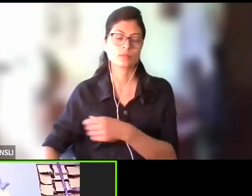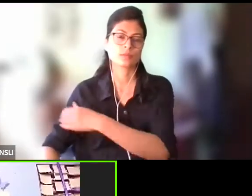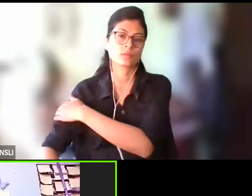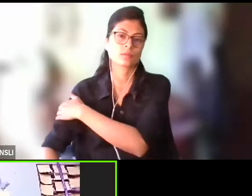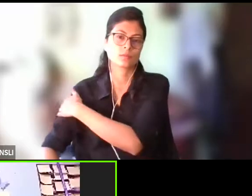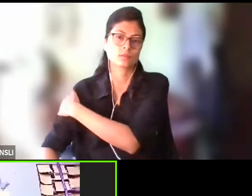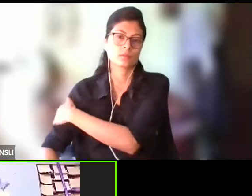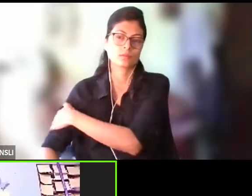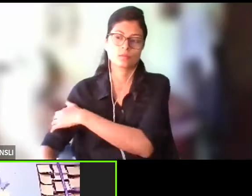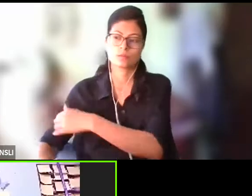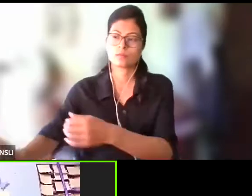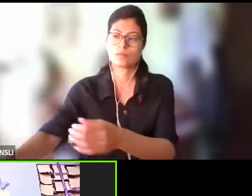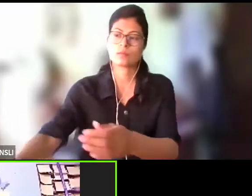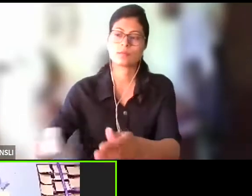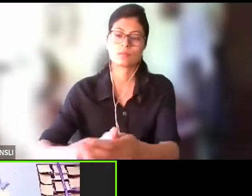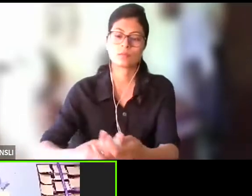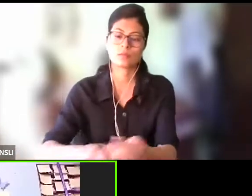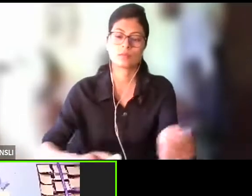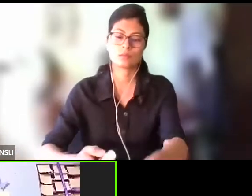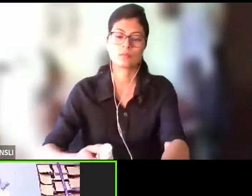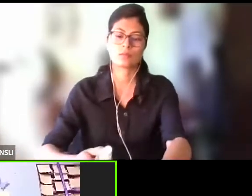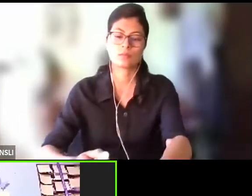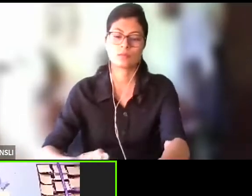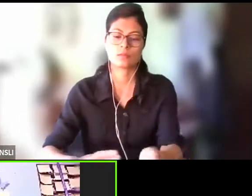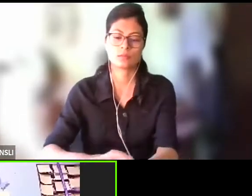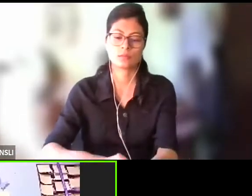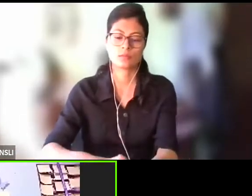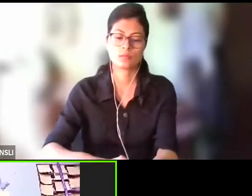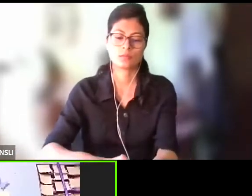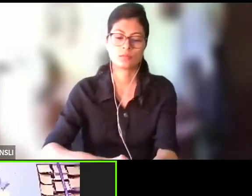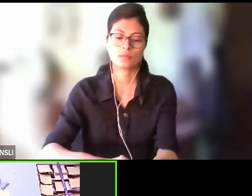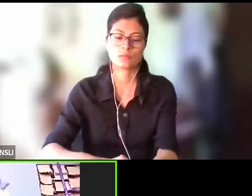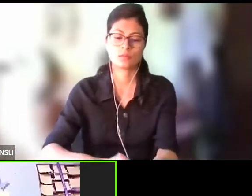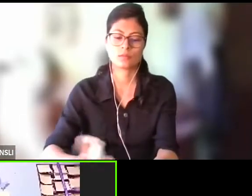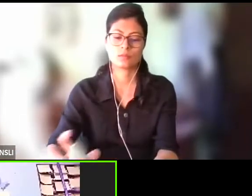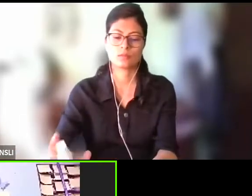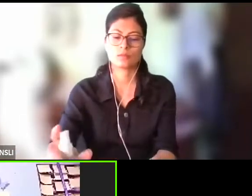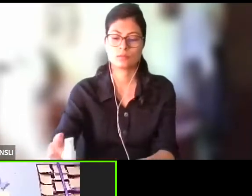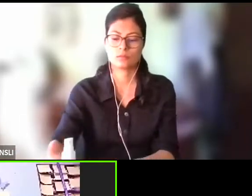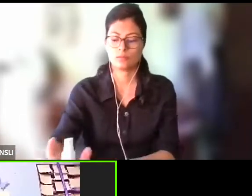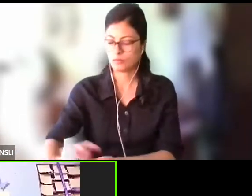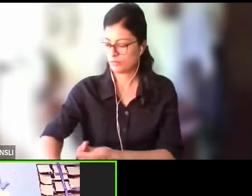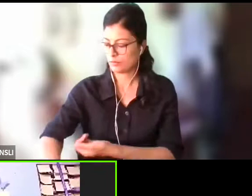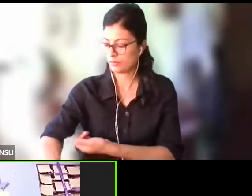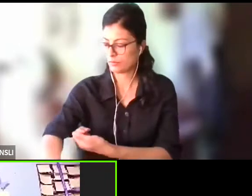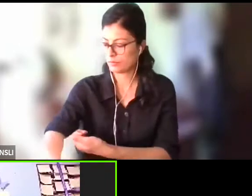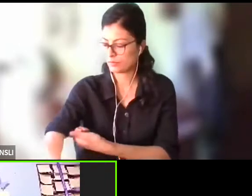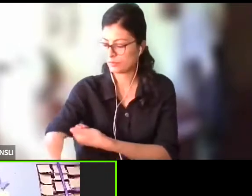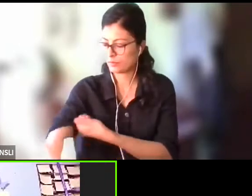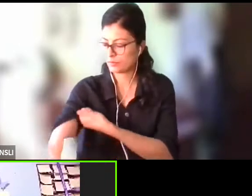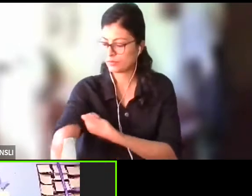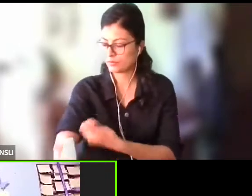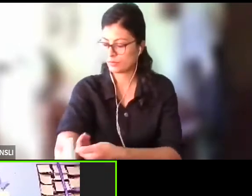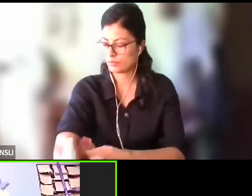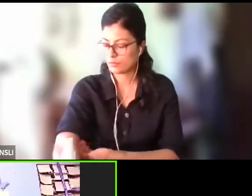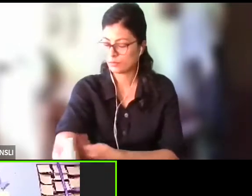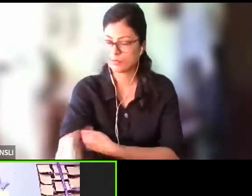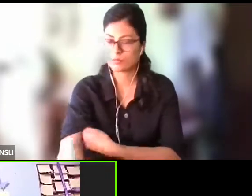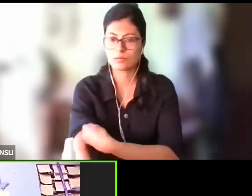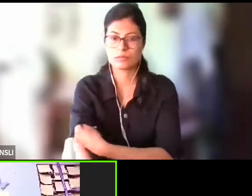on called the Red Cross pilot project, which was carried out by